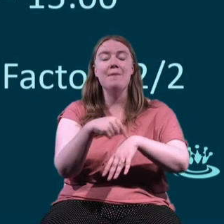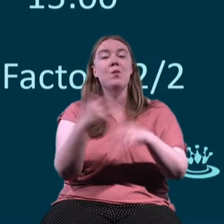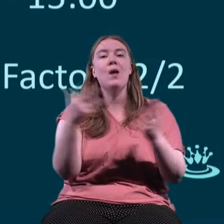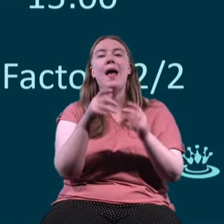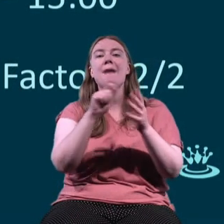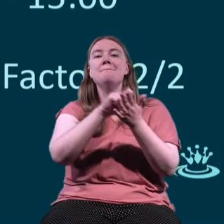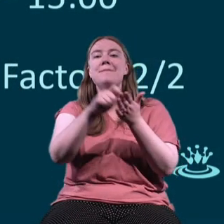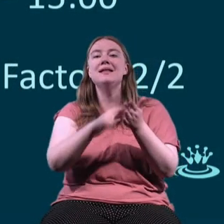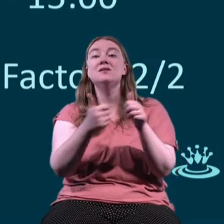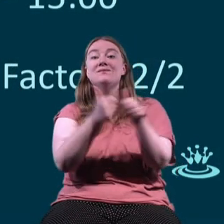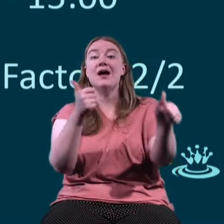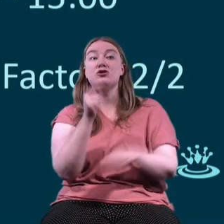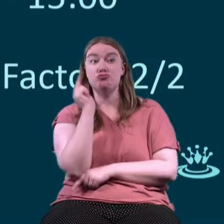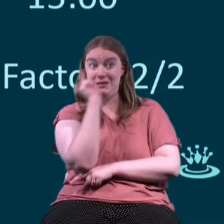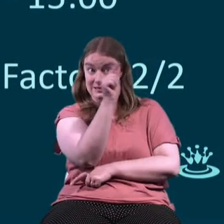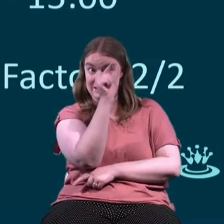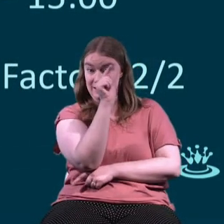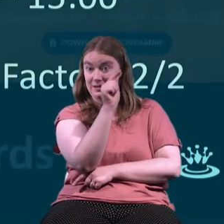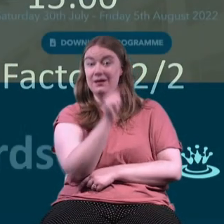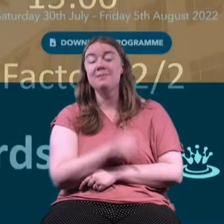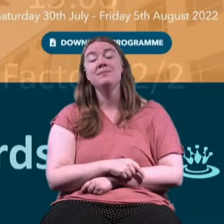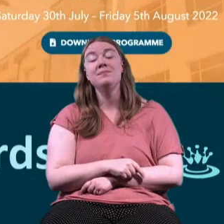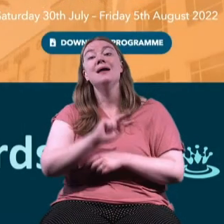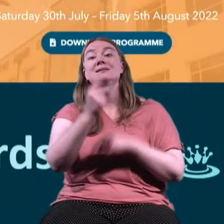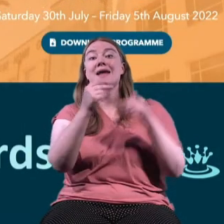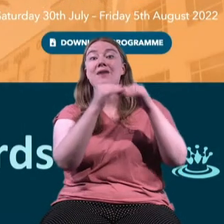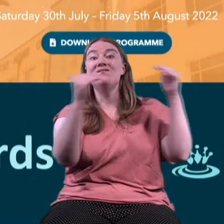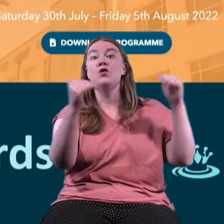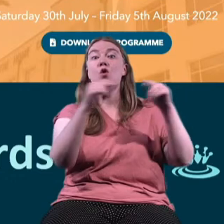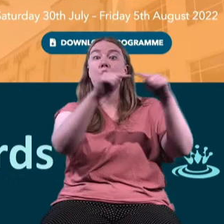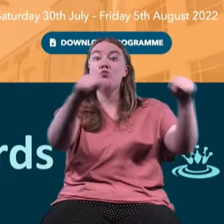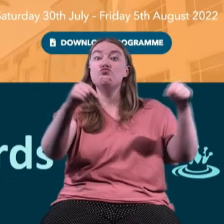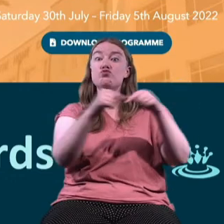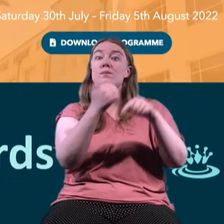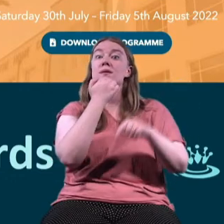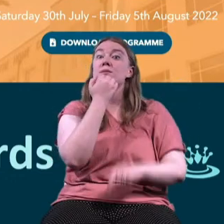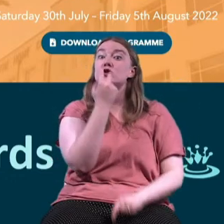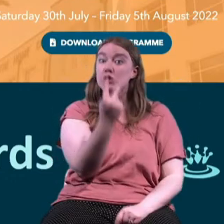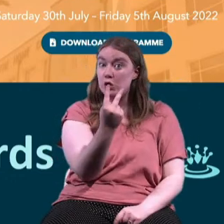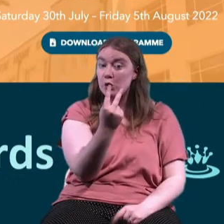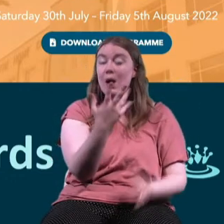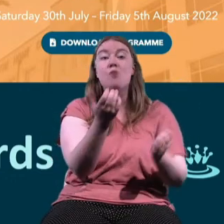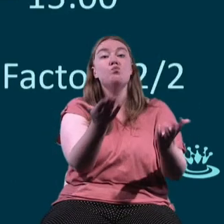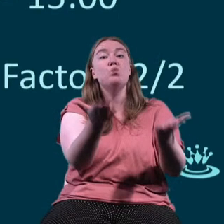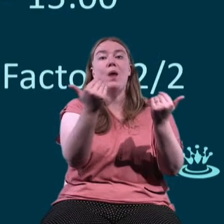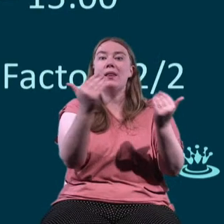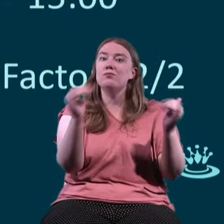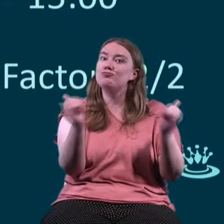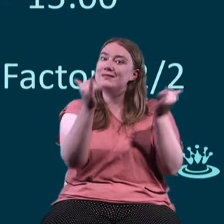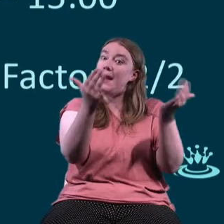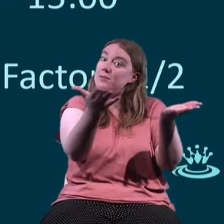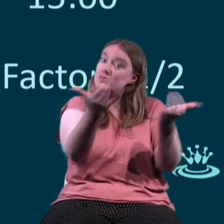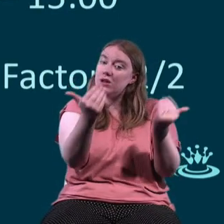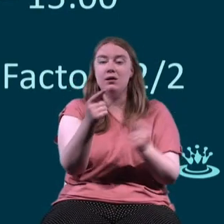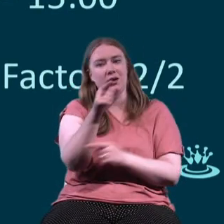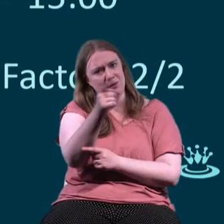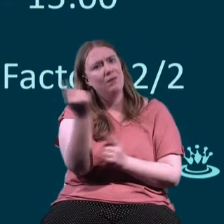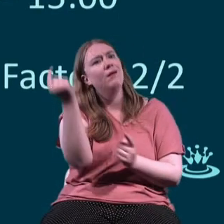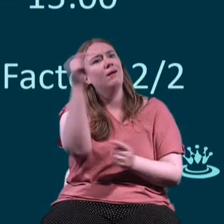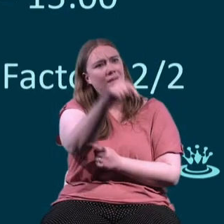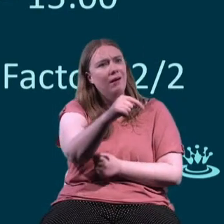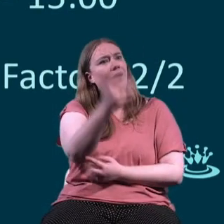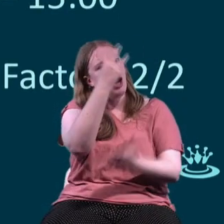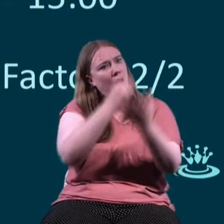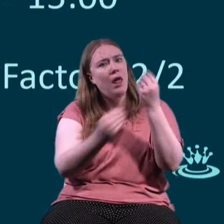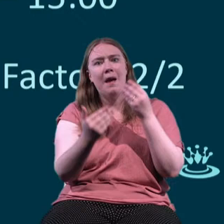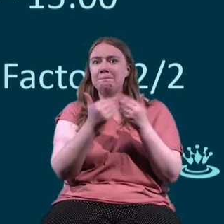Pencil Factory. That's just the big building out there. Second floor, room 2. There's a welcome reception for you to come along to and to find